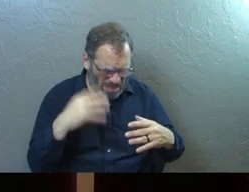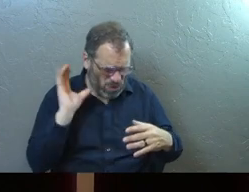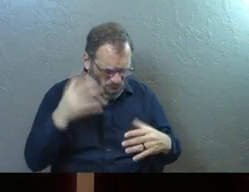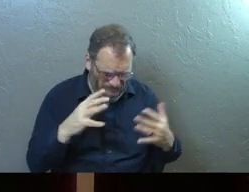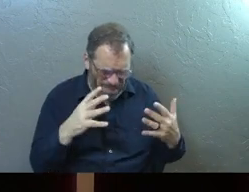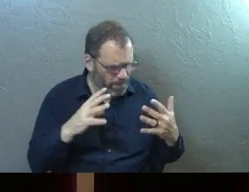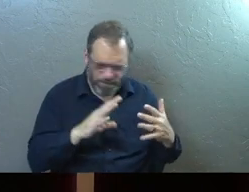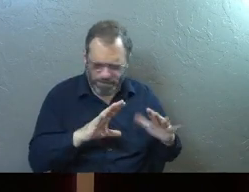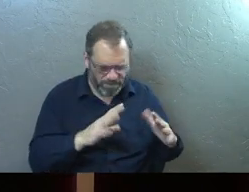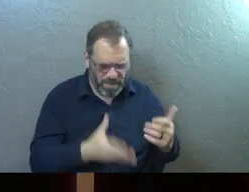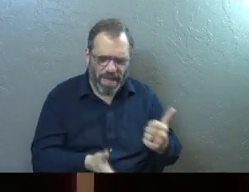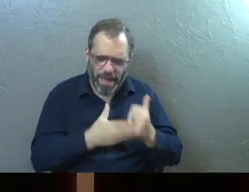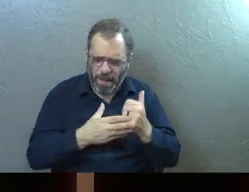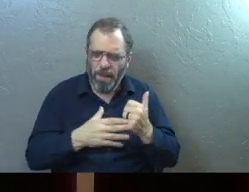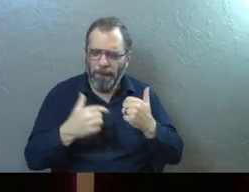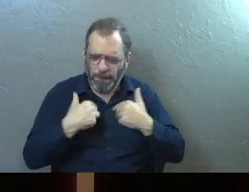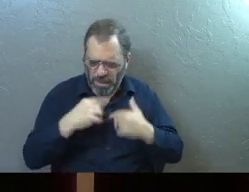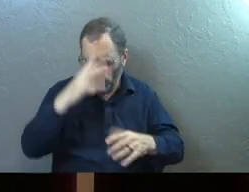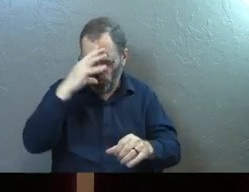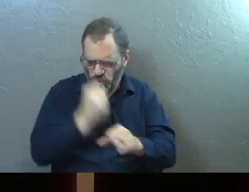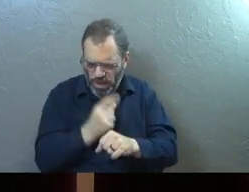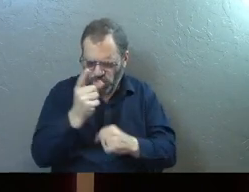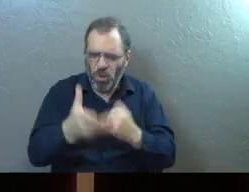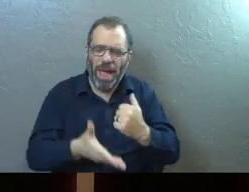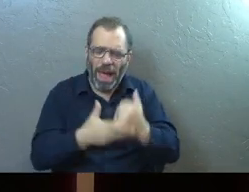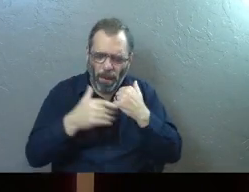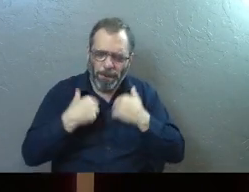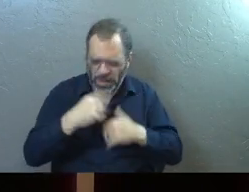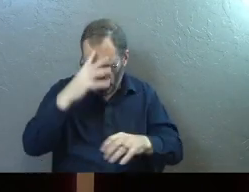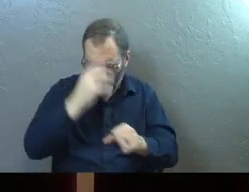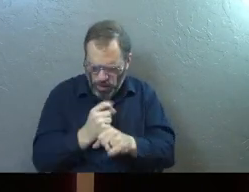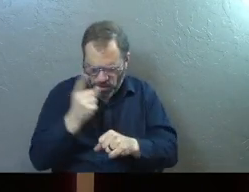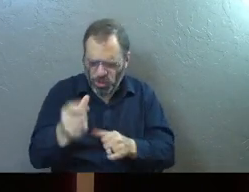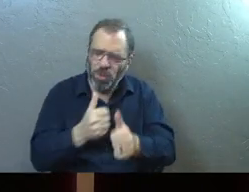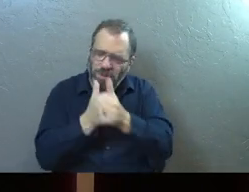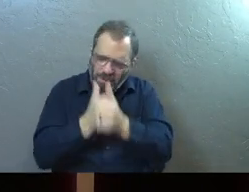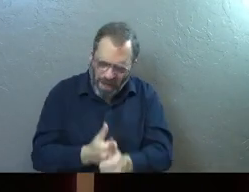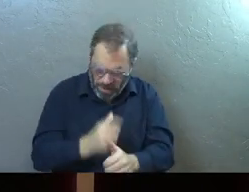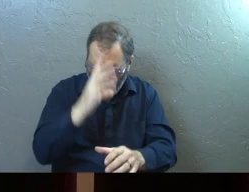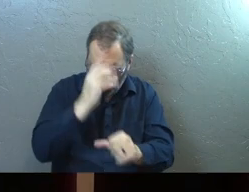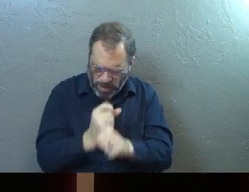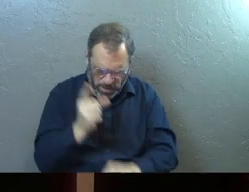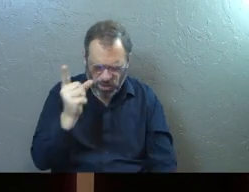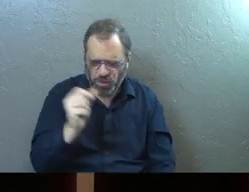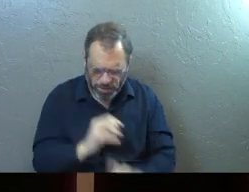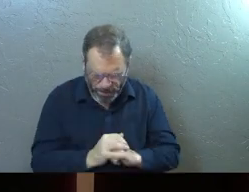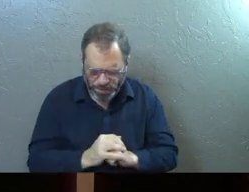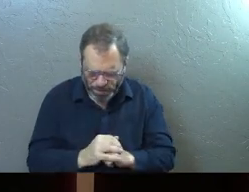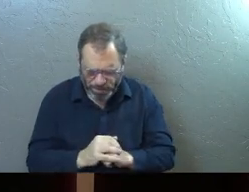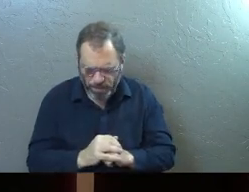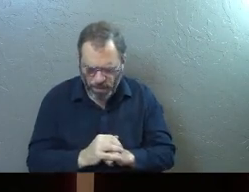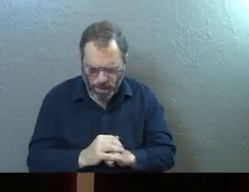Help me to trust you and know that you have got me if I continue to follow and trust in you.